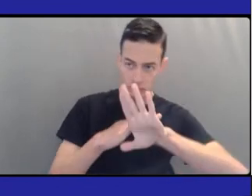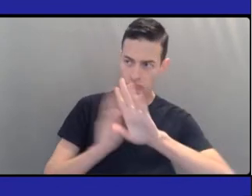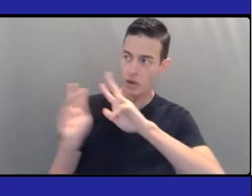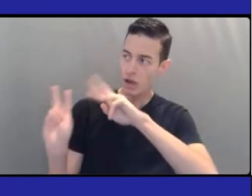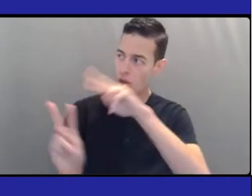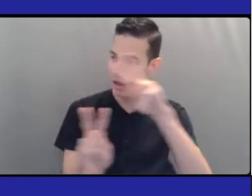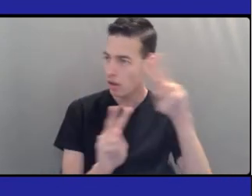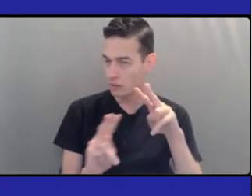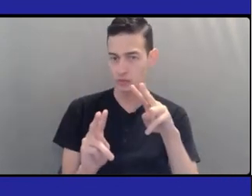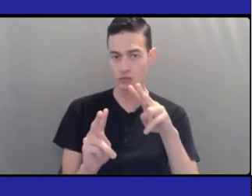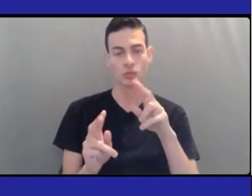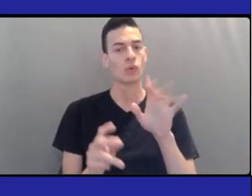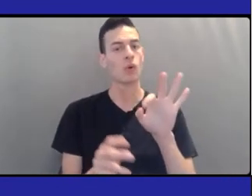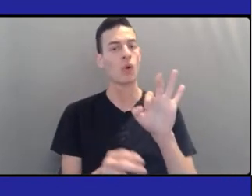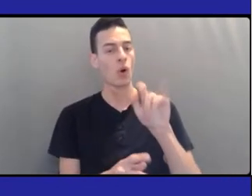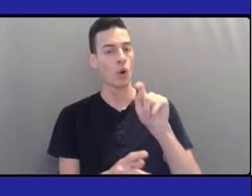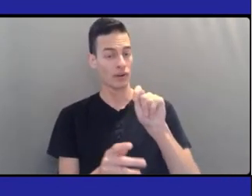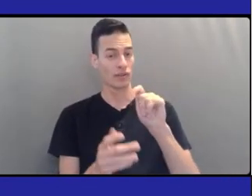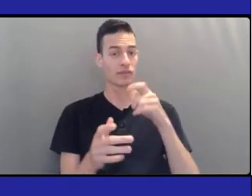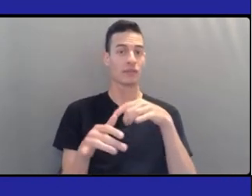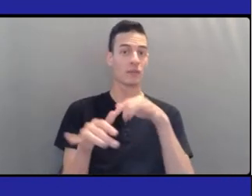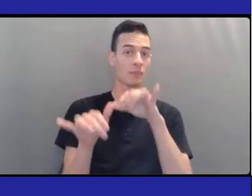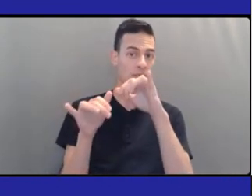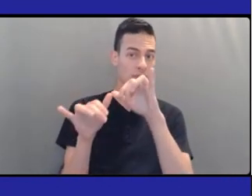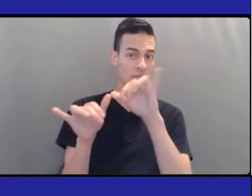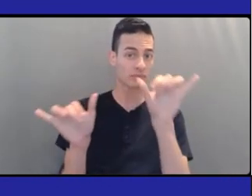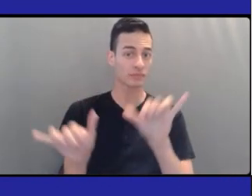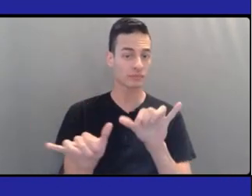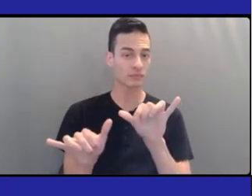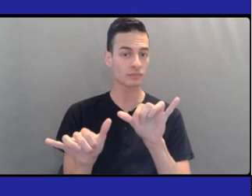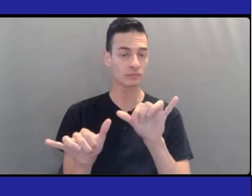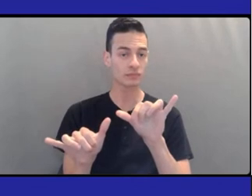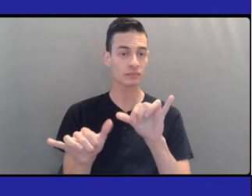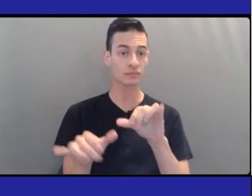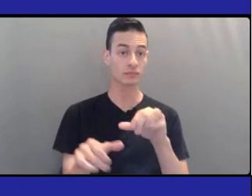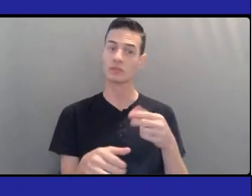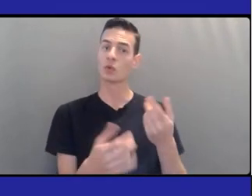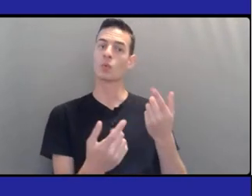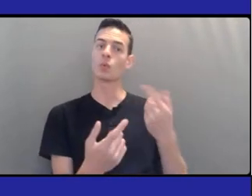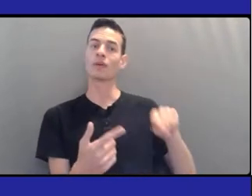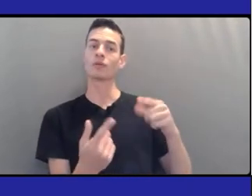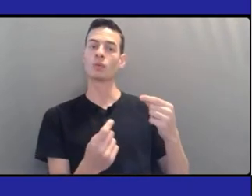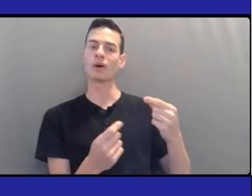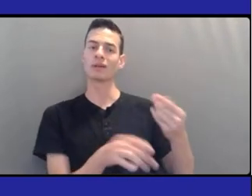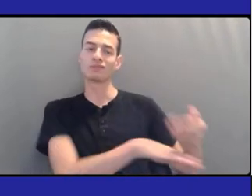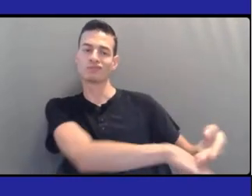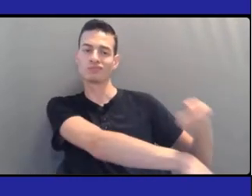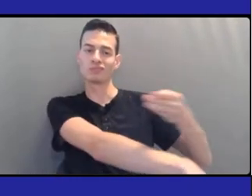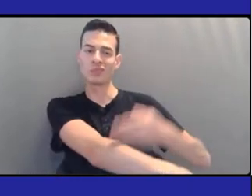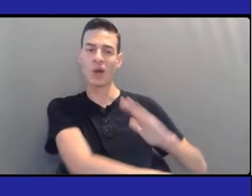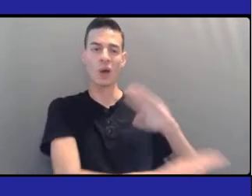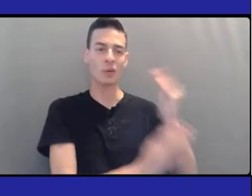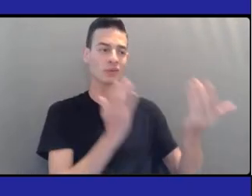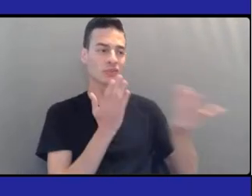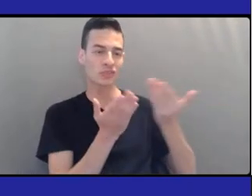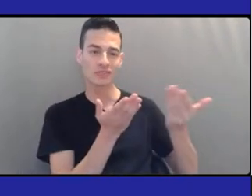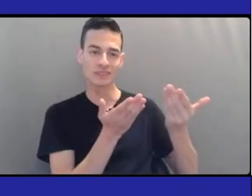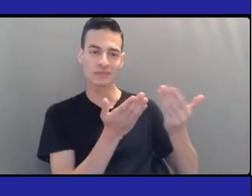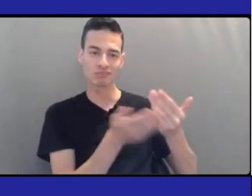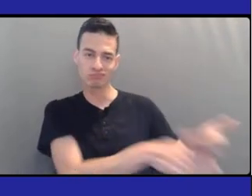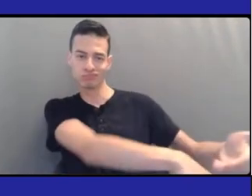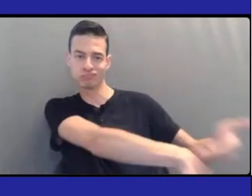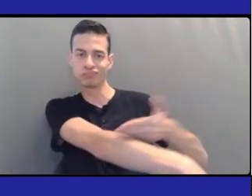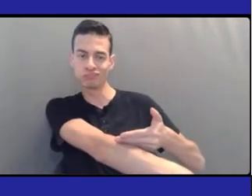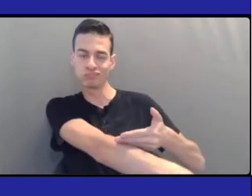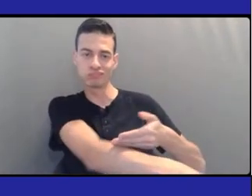developed a proposal to improve our services with enhanced management and staffing and our end-to-end processes,